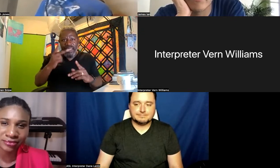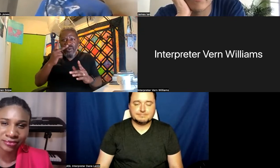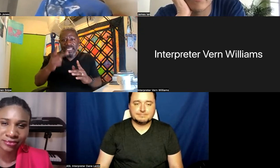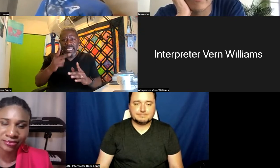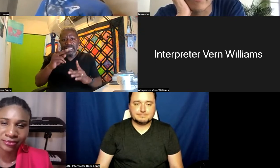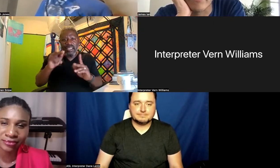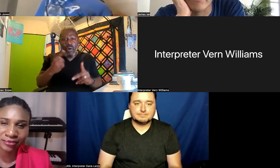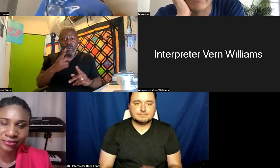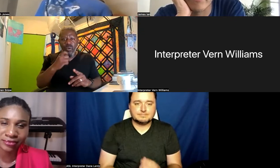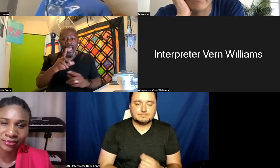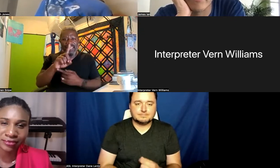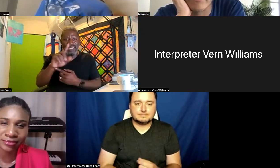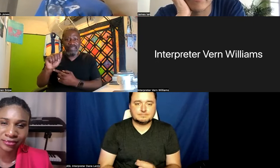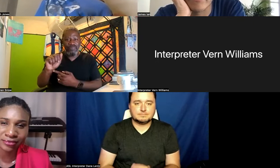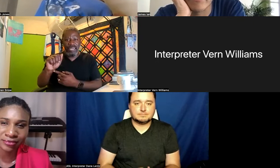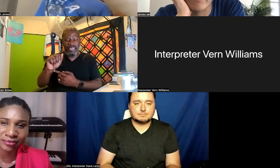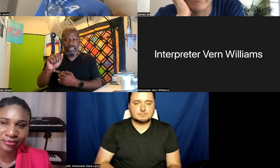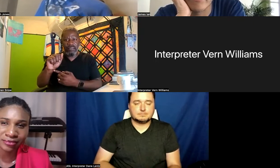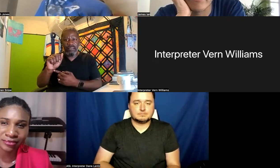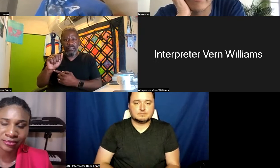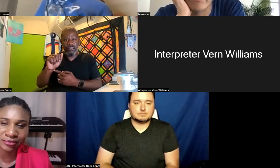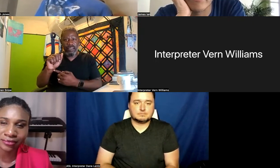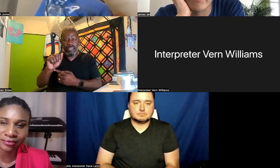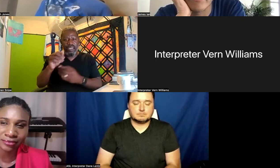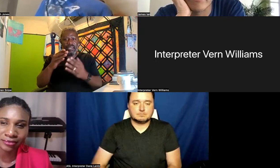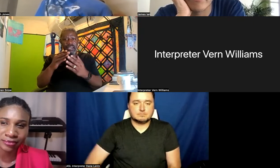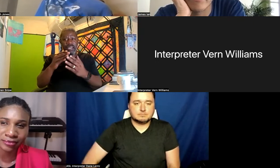when people see someone who has a disability, and the